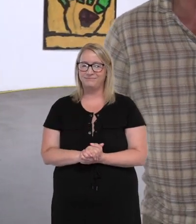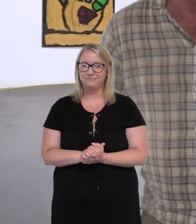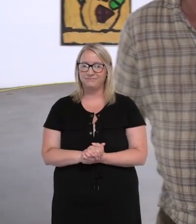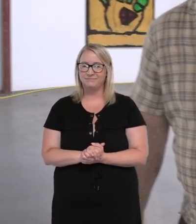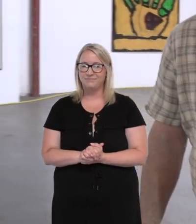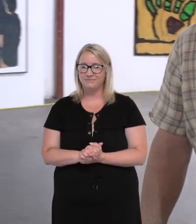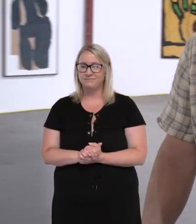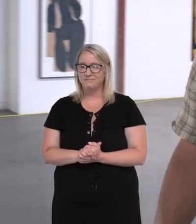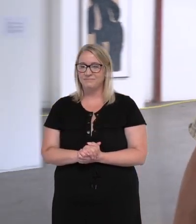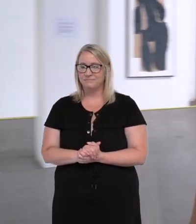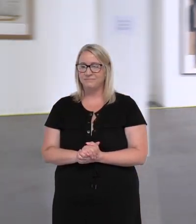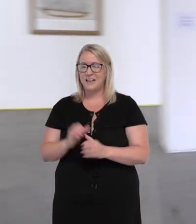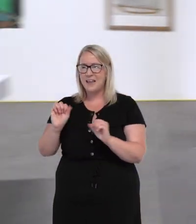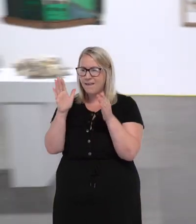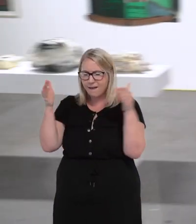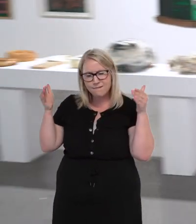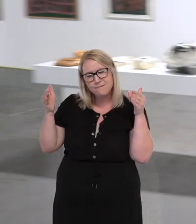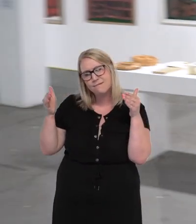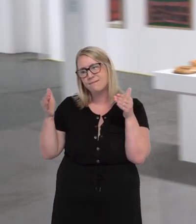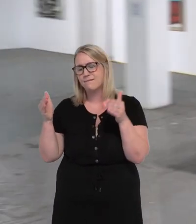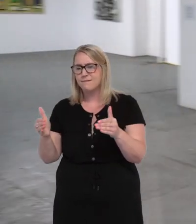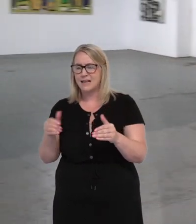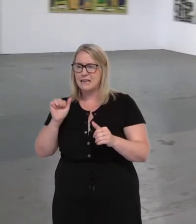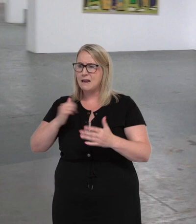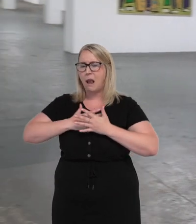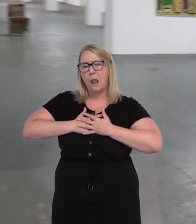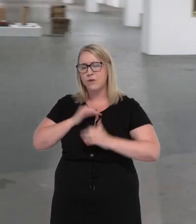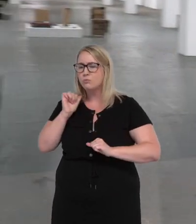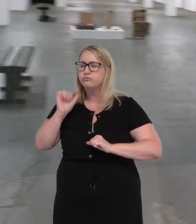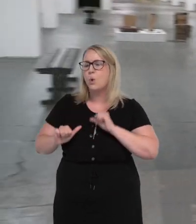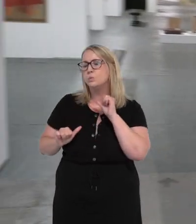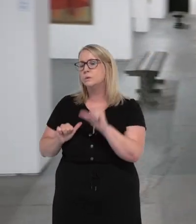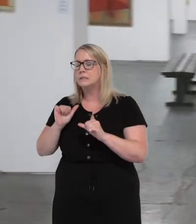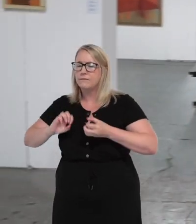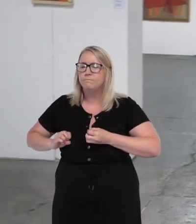being engaged with the process of art.